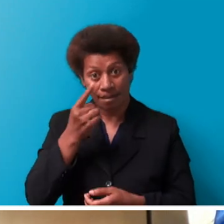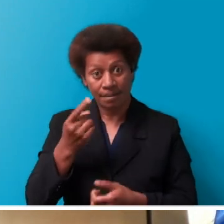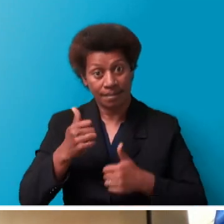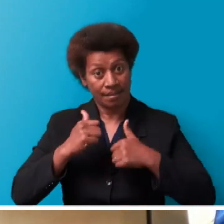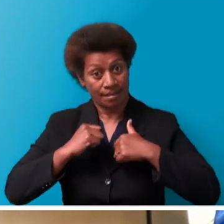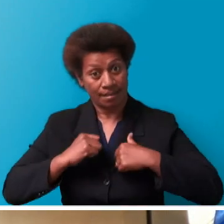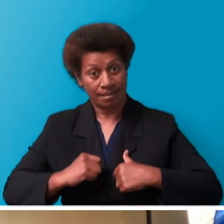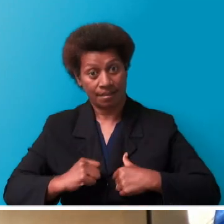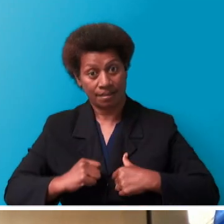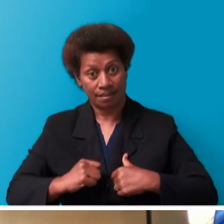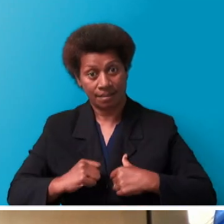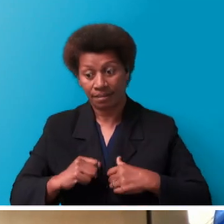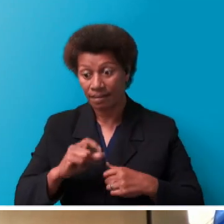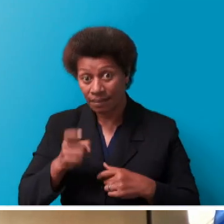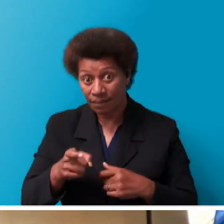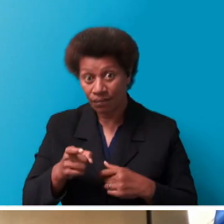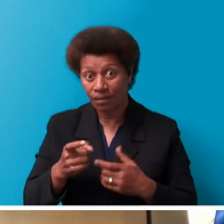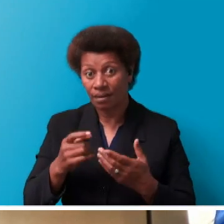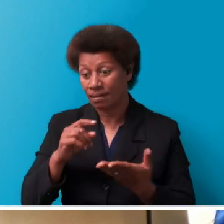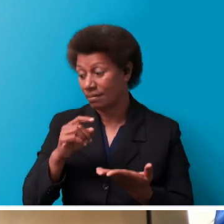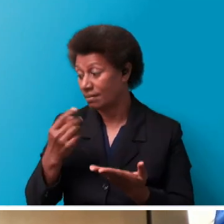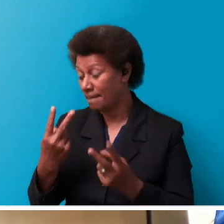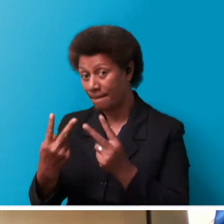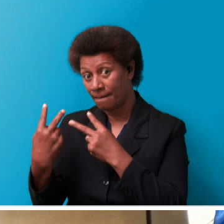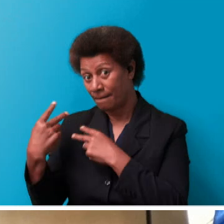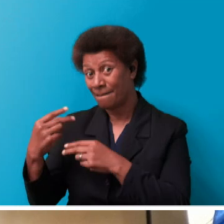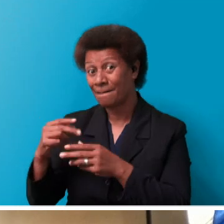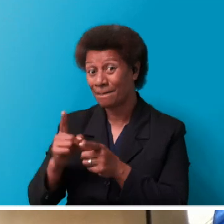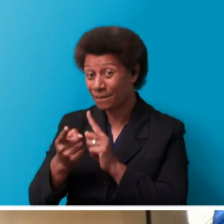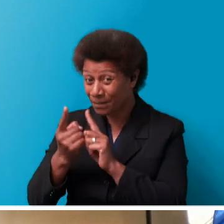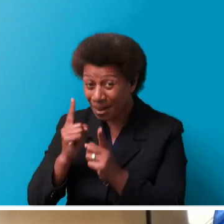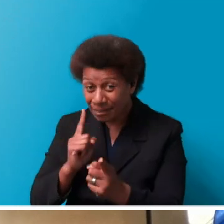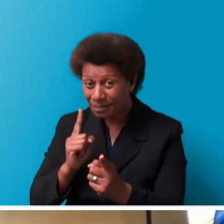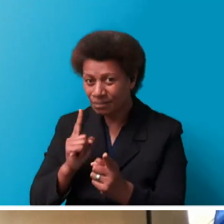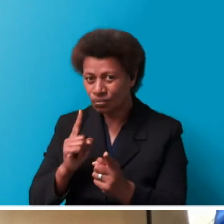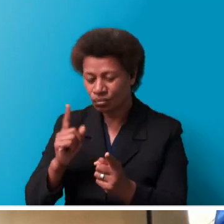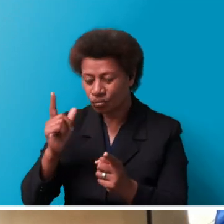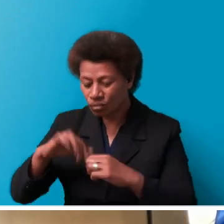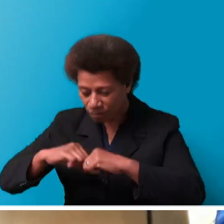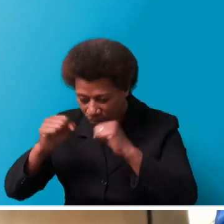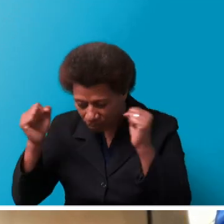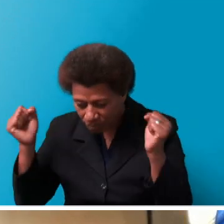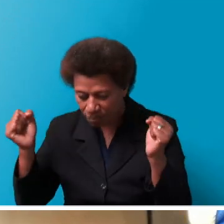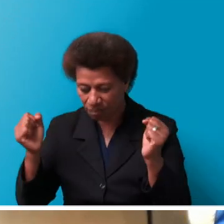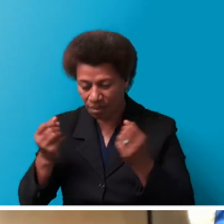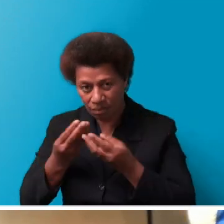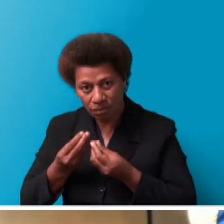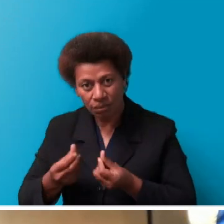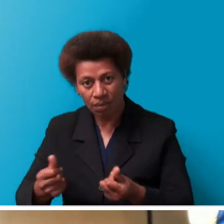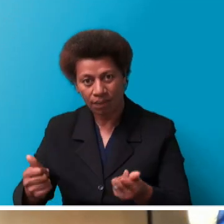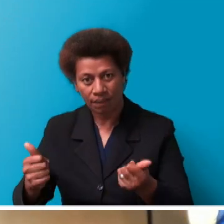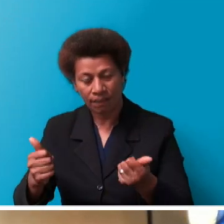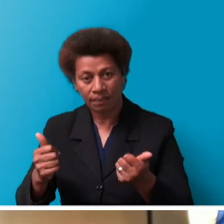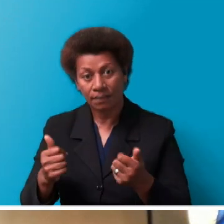not acknowledge the past. That is why, and we cannot move forward if we allow